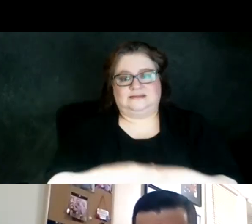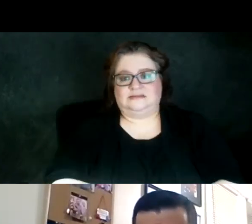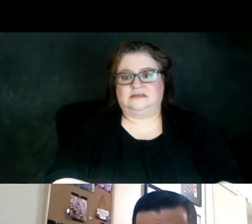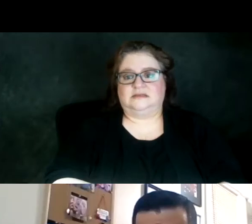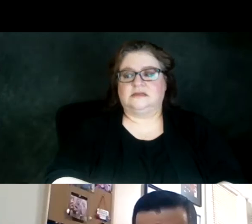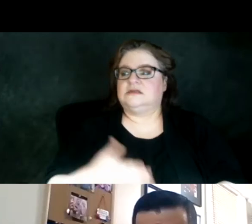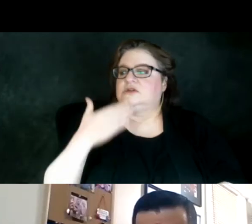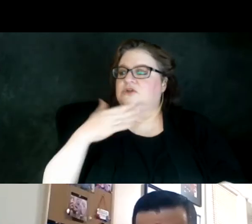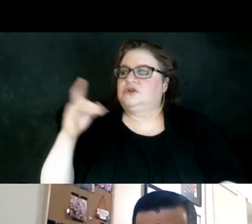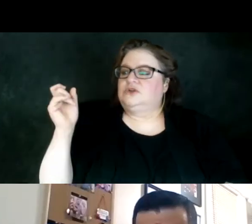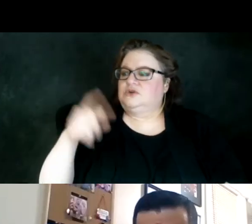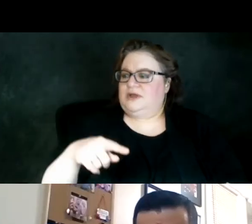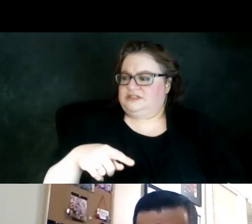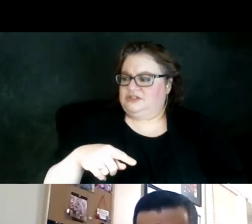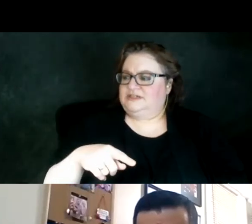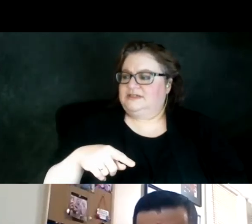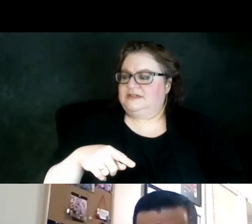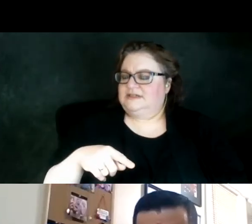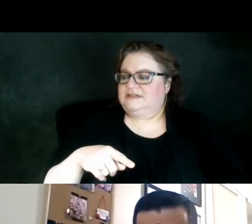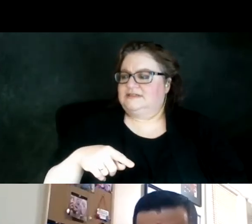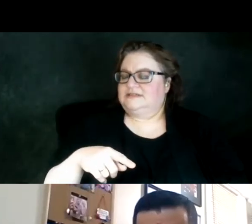That's a really good question. I